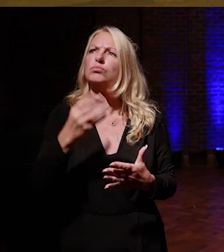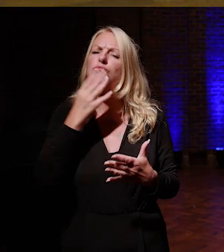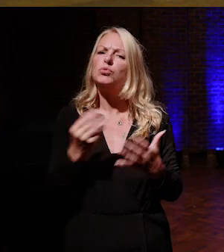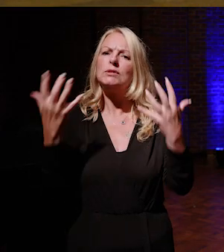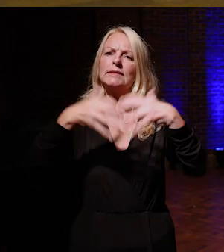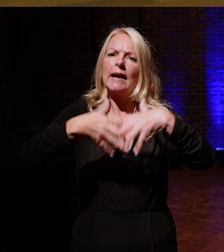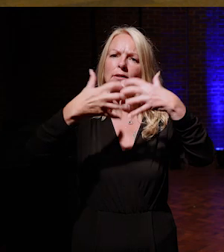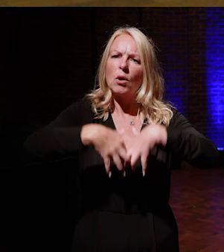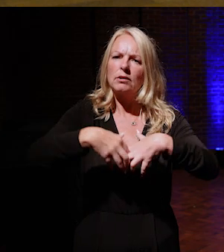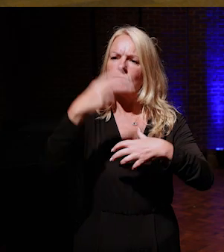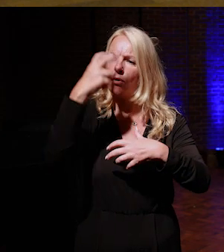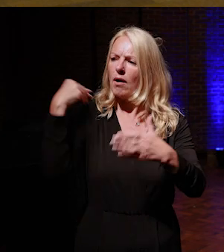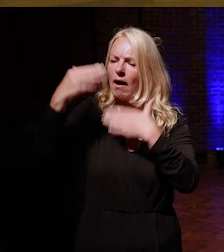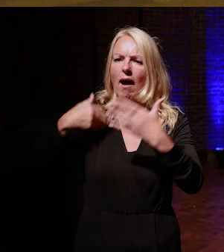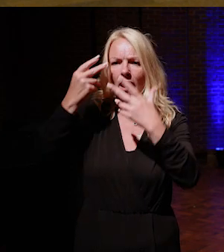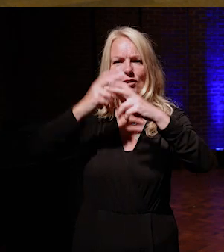detect archaeology.